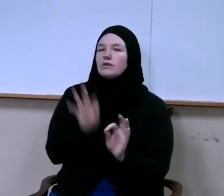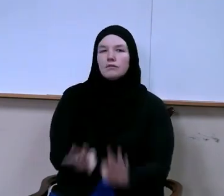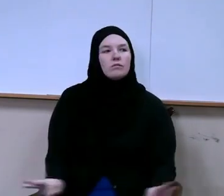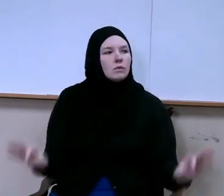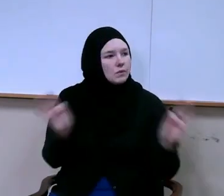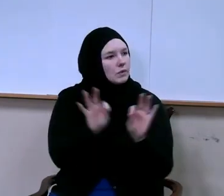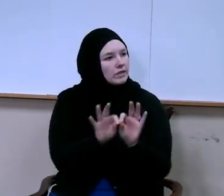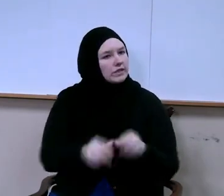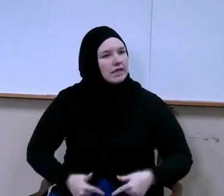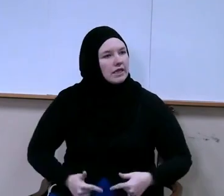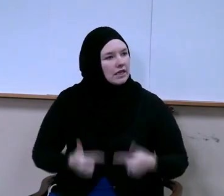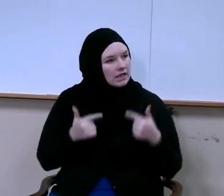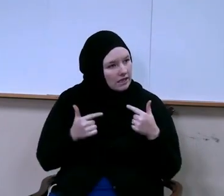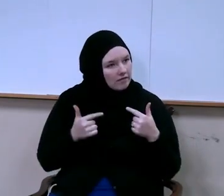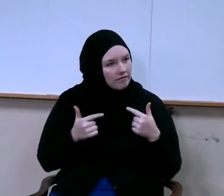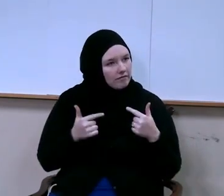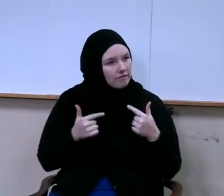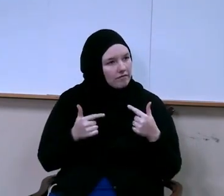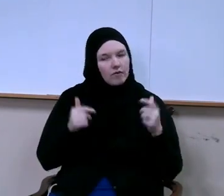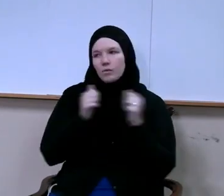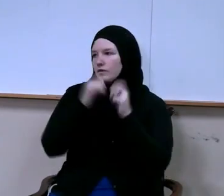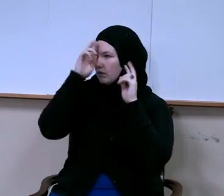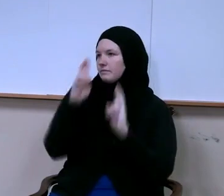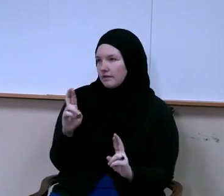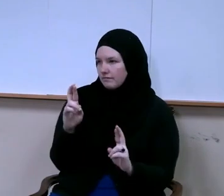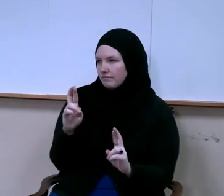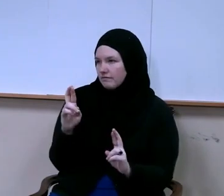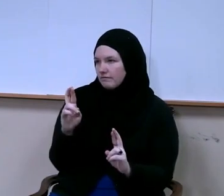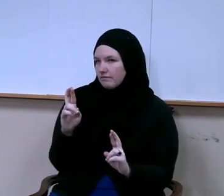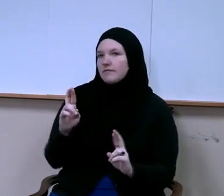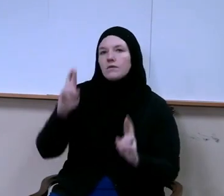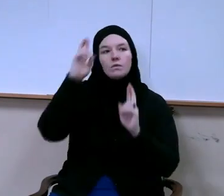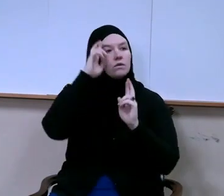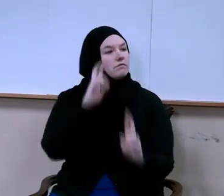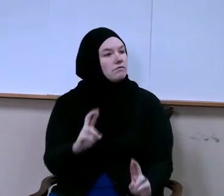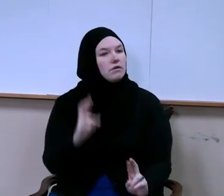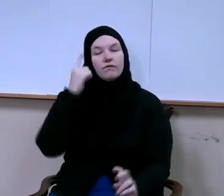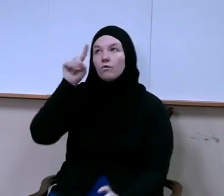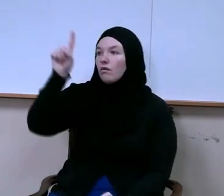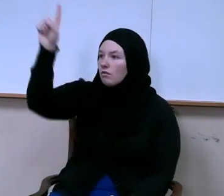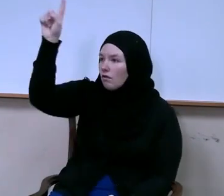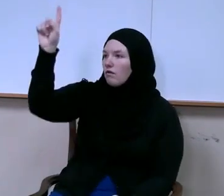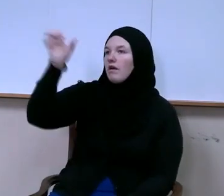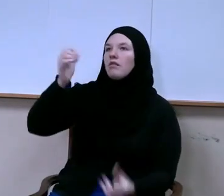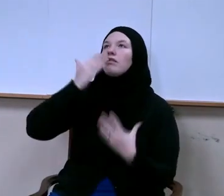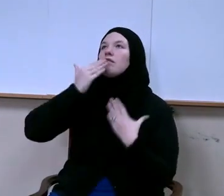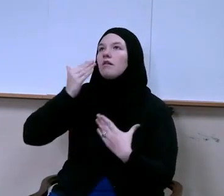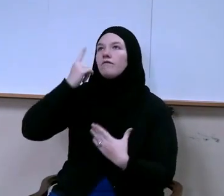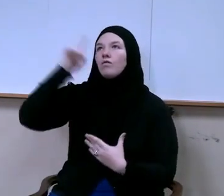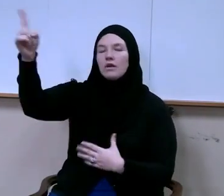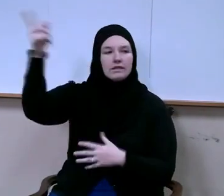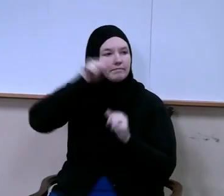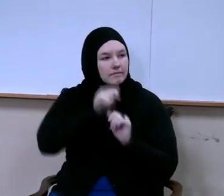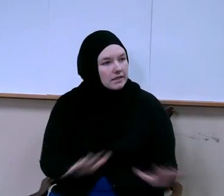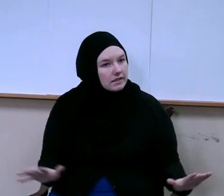it is very important to live a life of respect. Respect to Allah and appreciation of